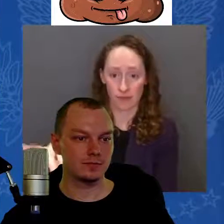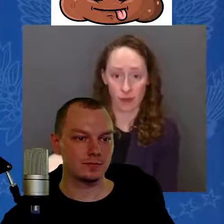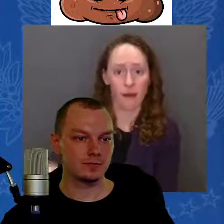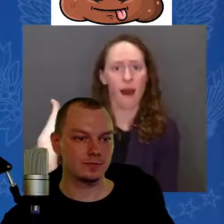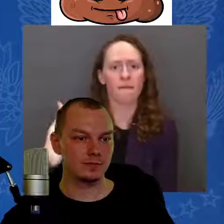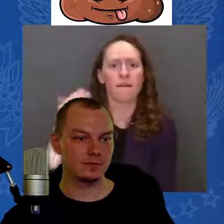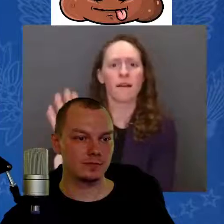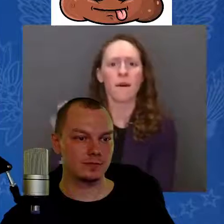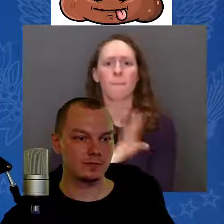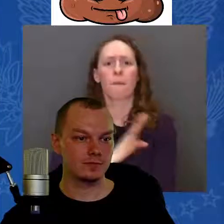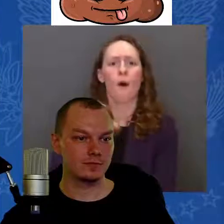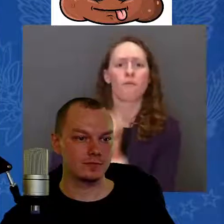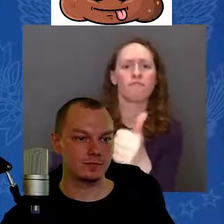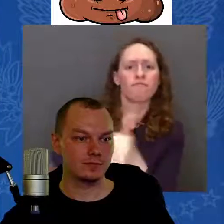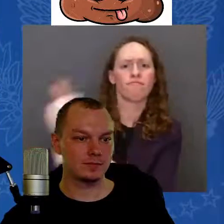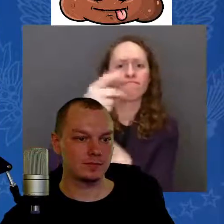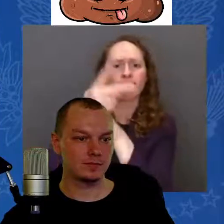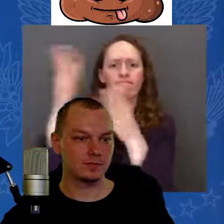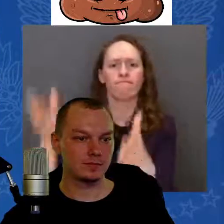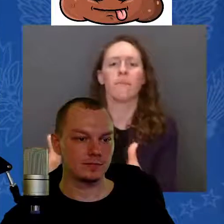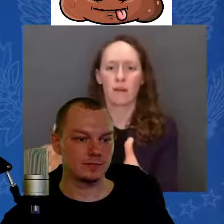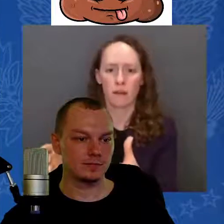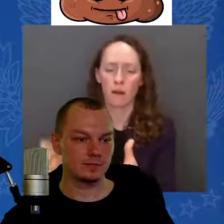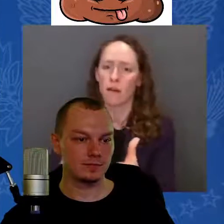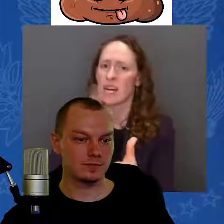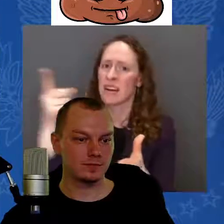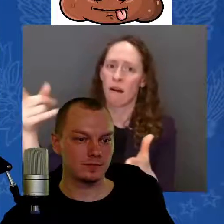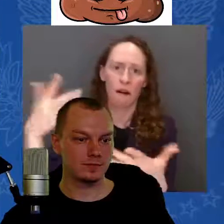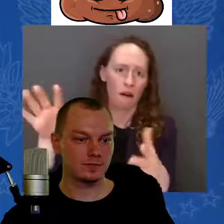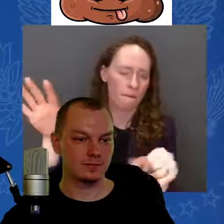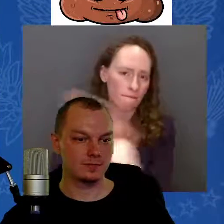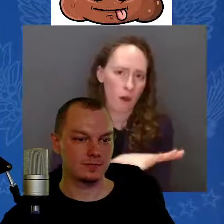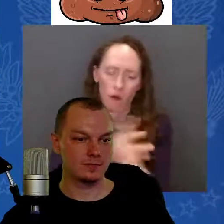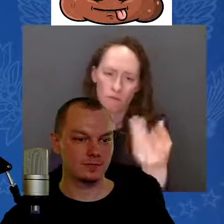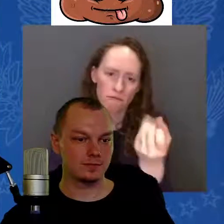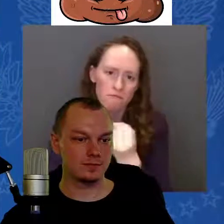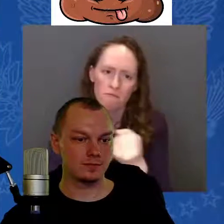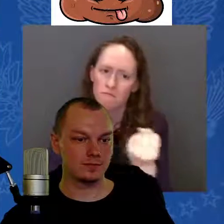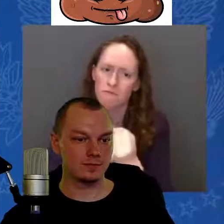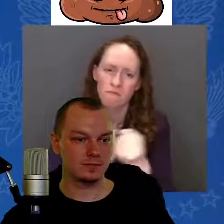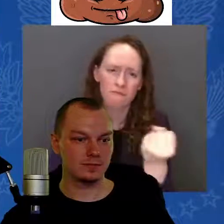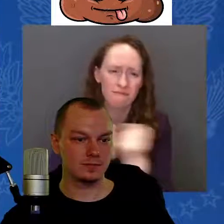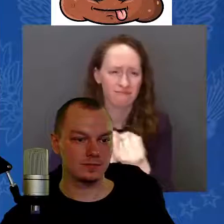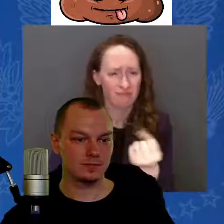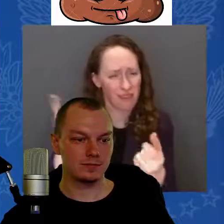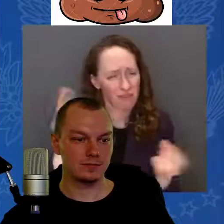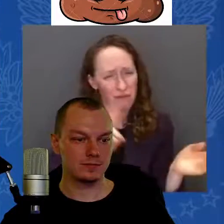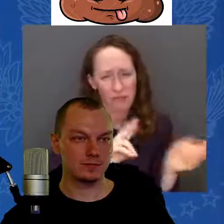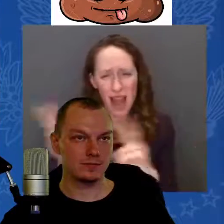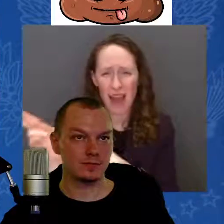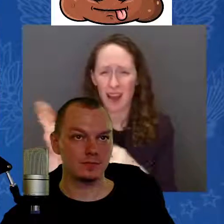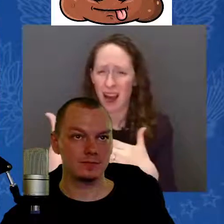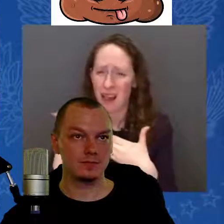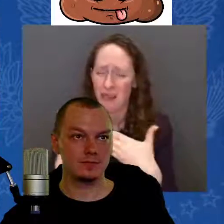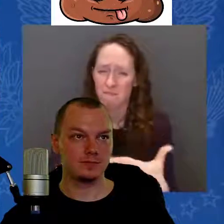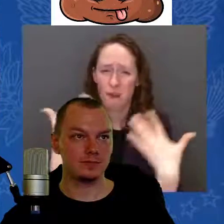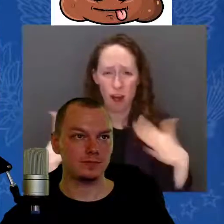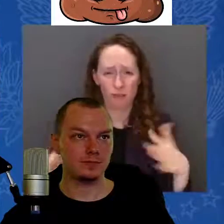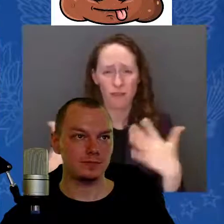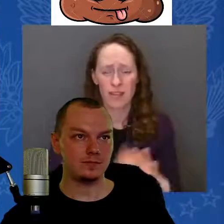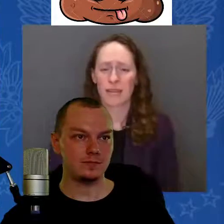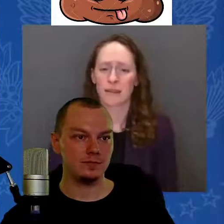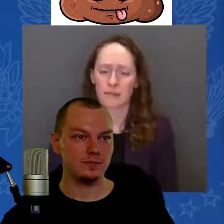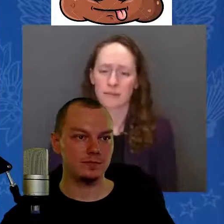really have done what's required. The Mayor and Board of Aldermen of Rolling Fork